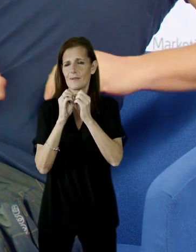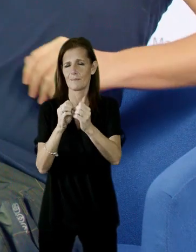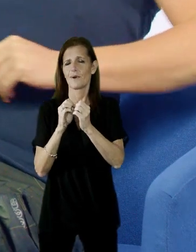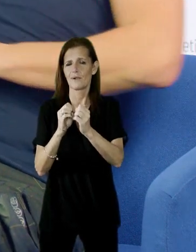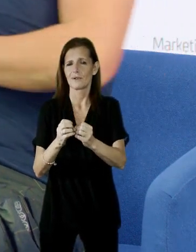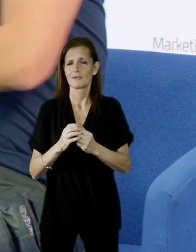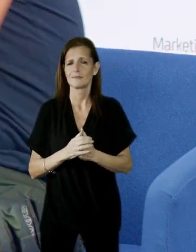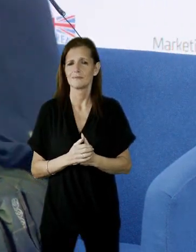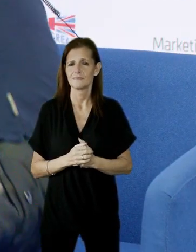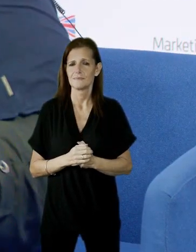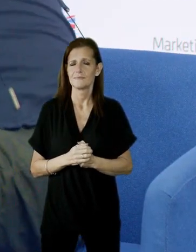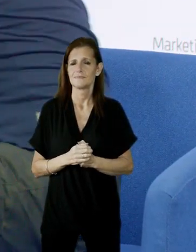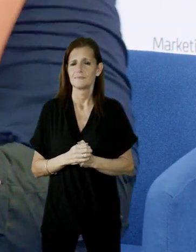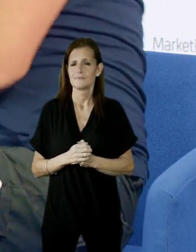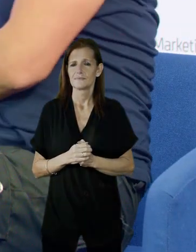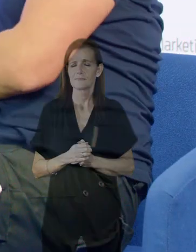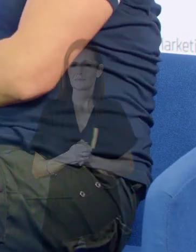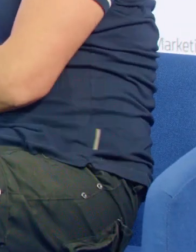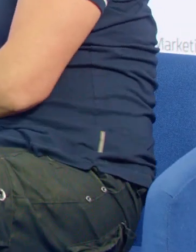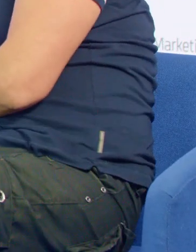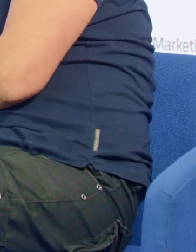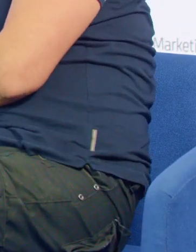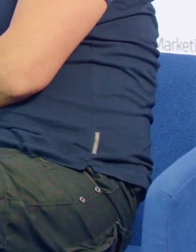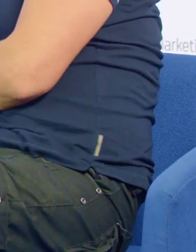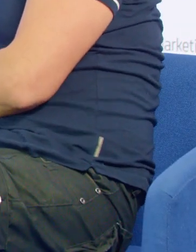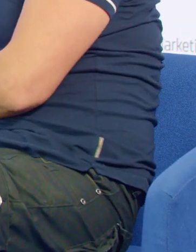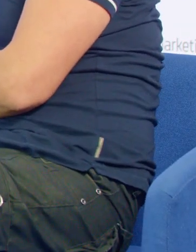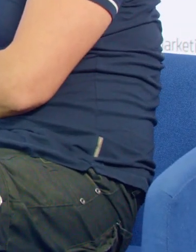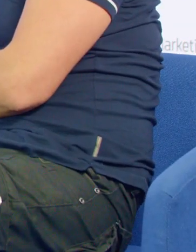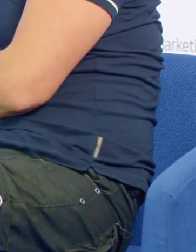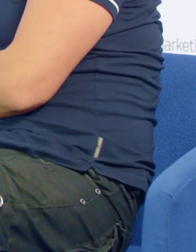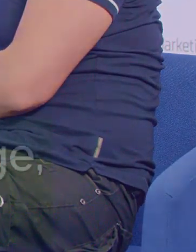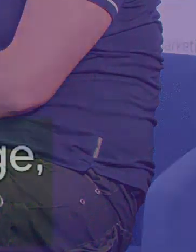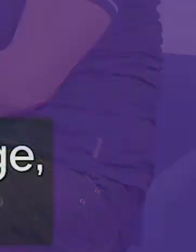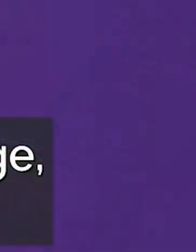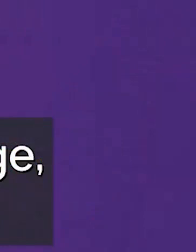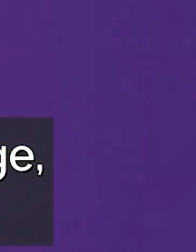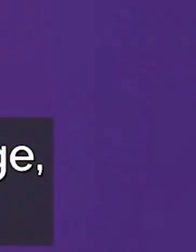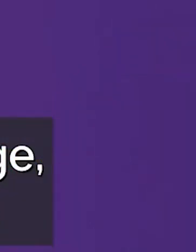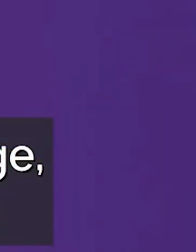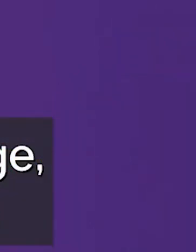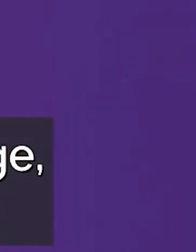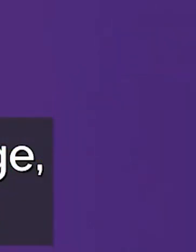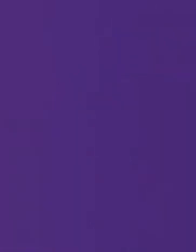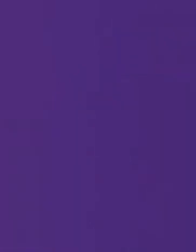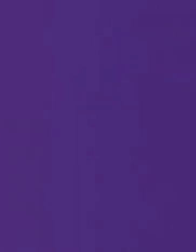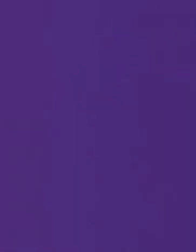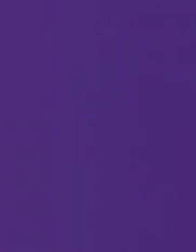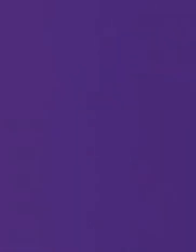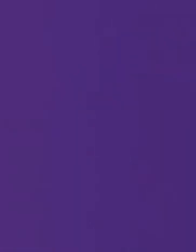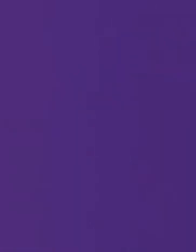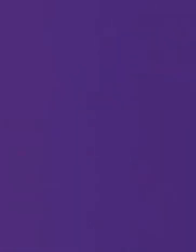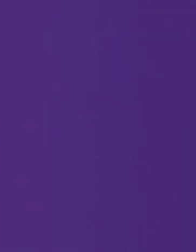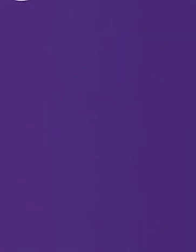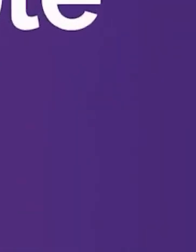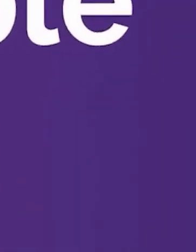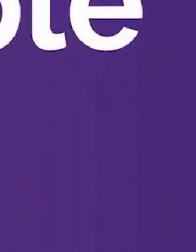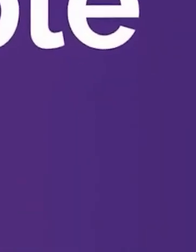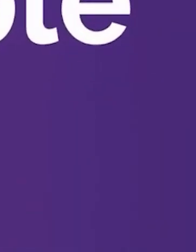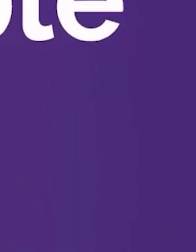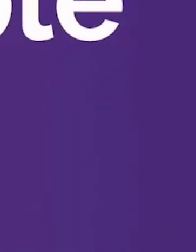is. The disability market is large yet relatively untouched. Across the globe, there